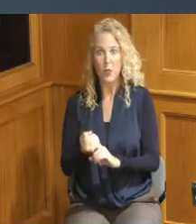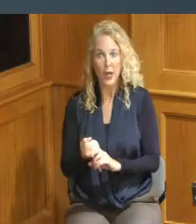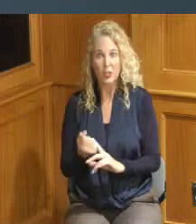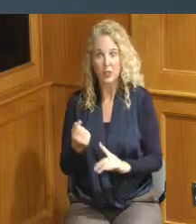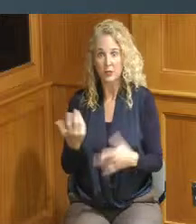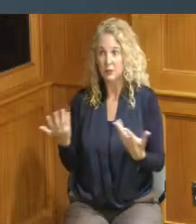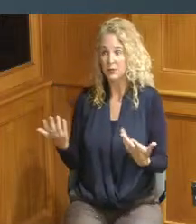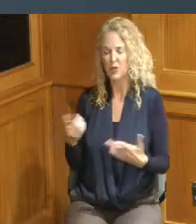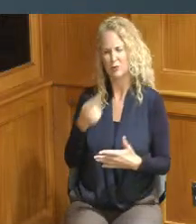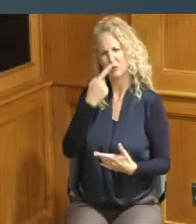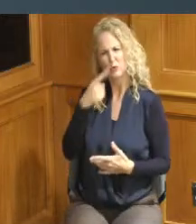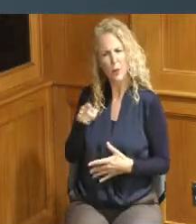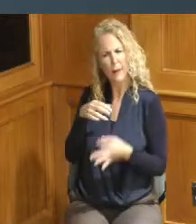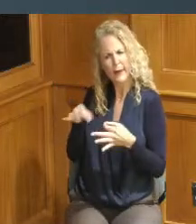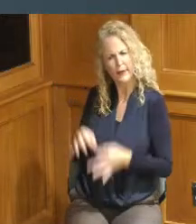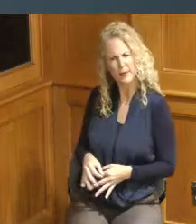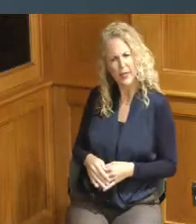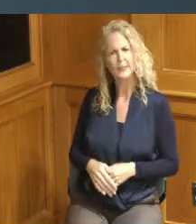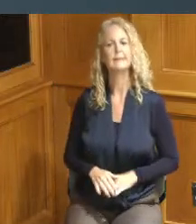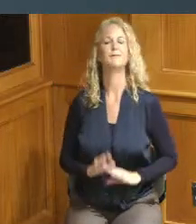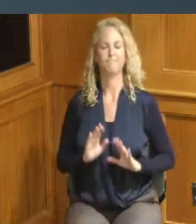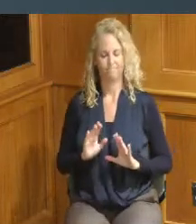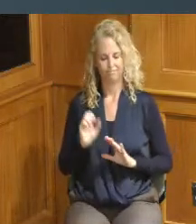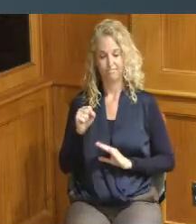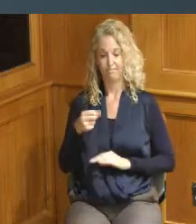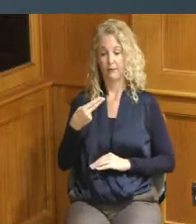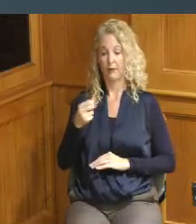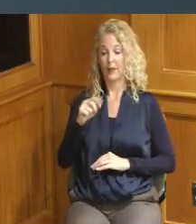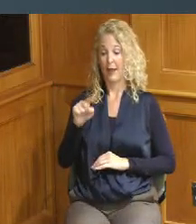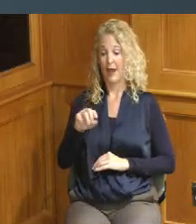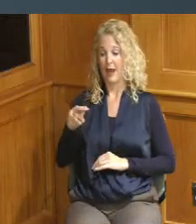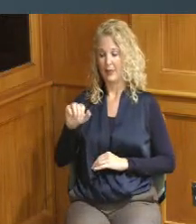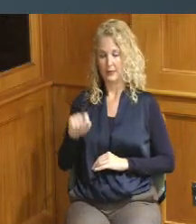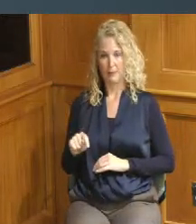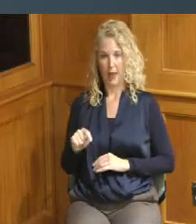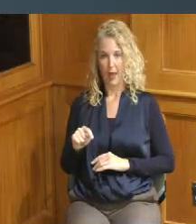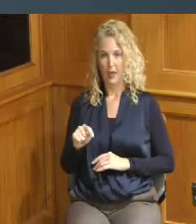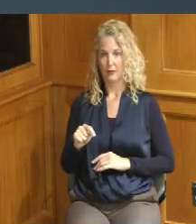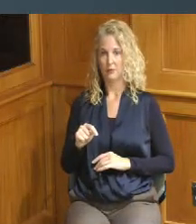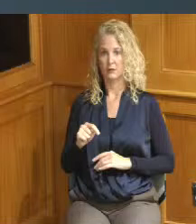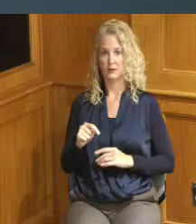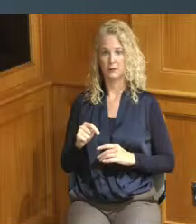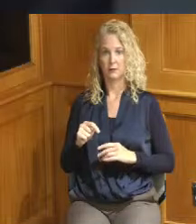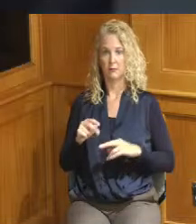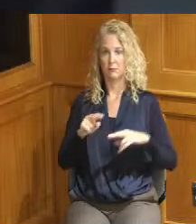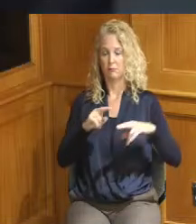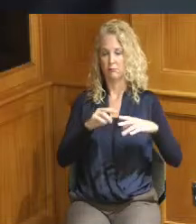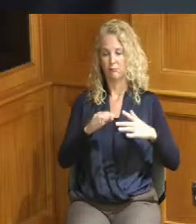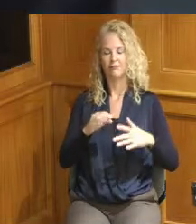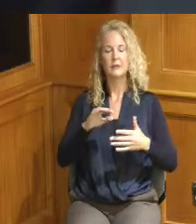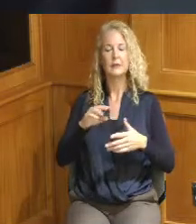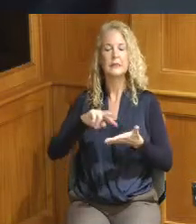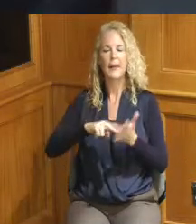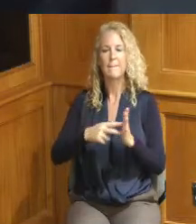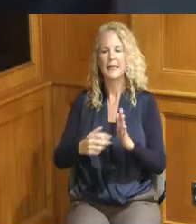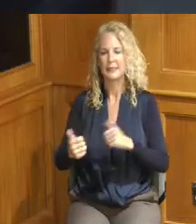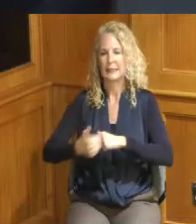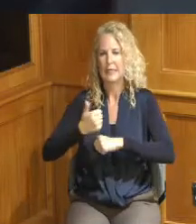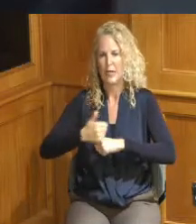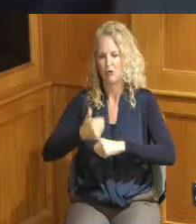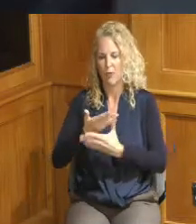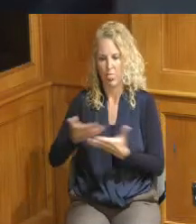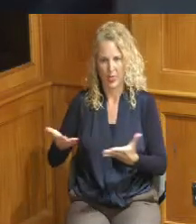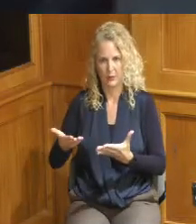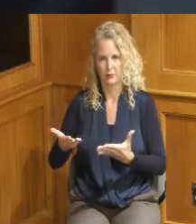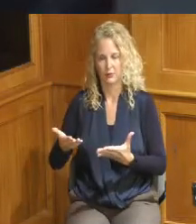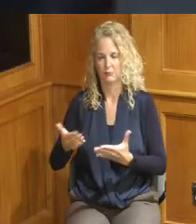Right. So hazmat gets moved every day in the United States, truck, rail, whatever it is.